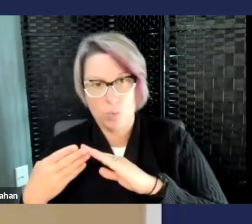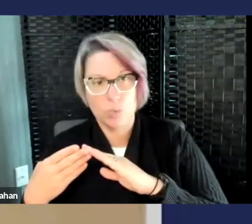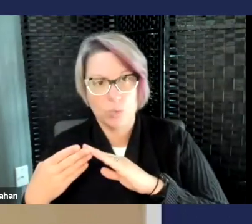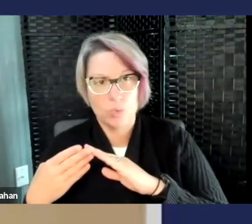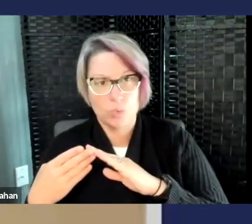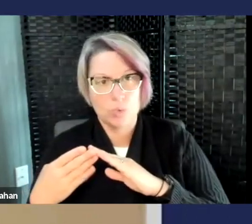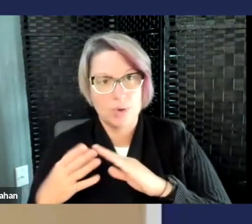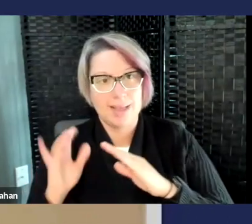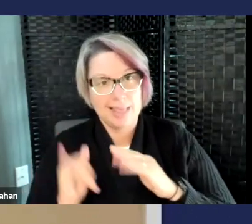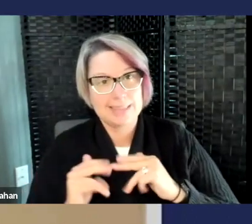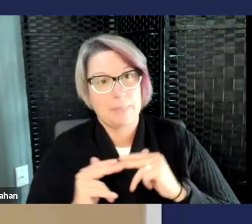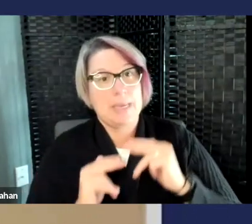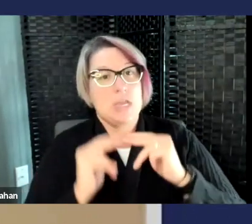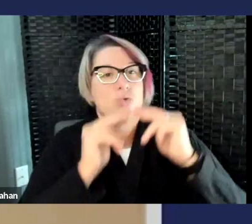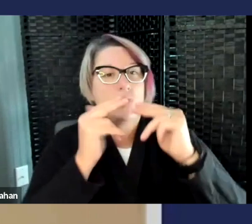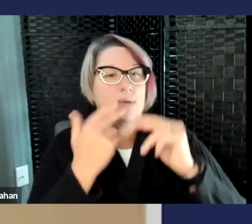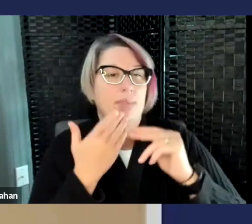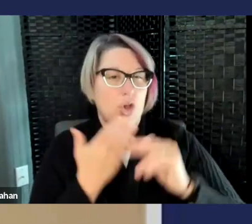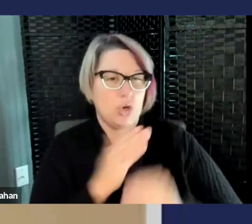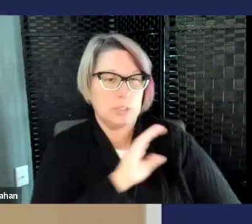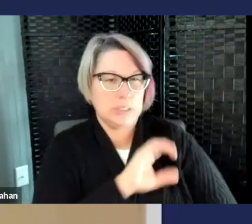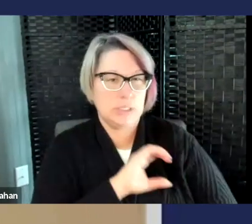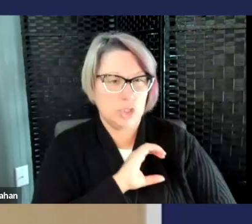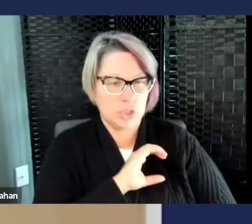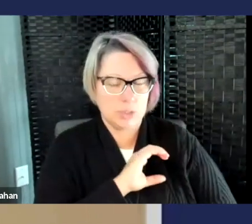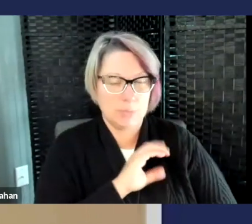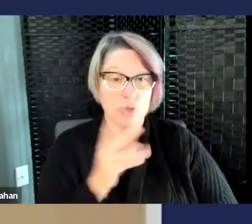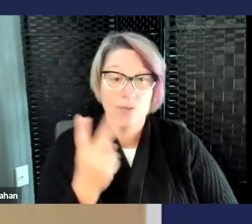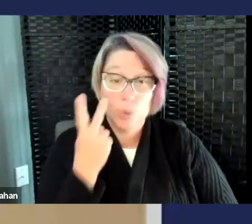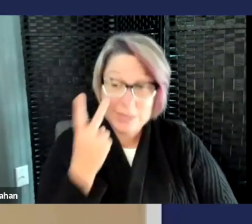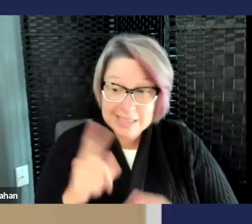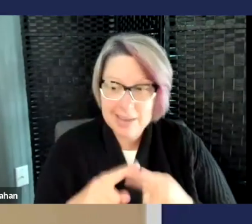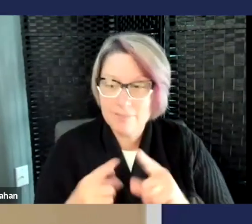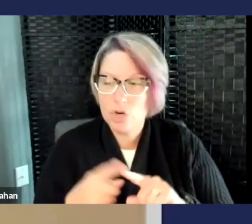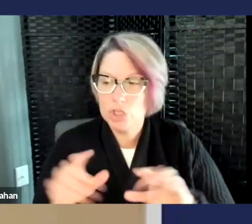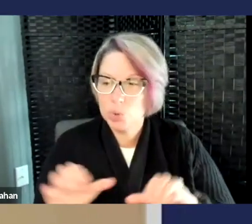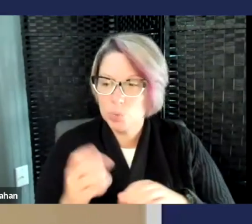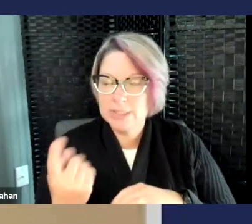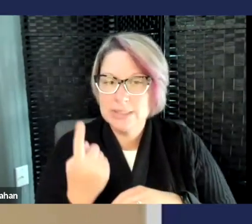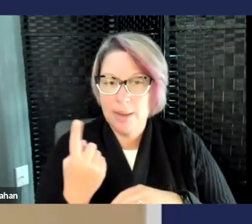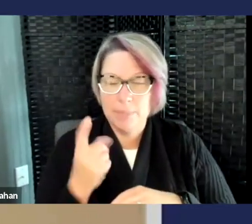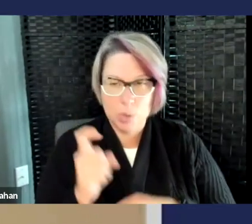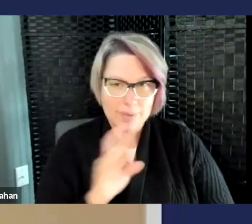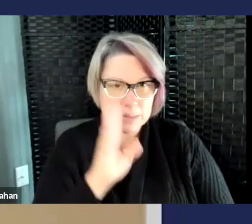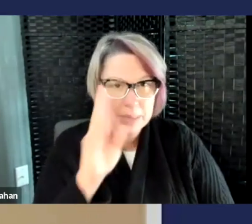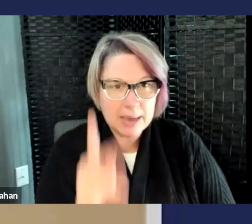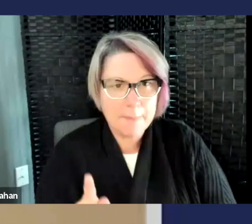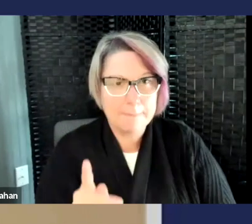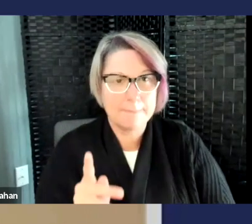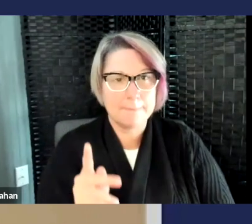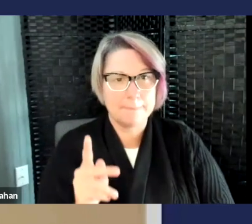good citizenship is. So when we talk about this, if you ever see a friend doing something like this, right, then you have to speak up,